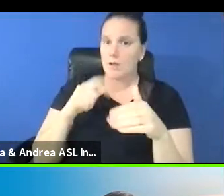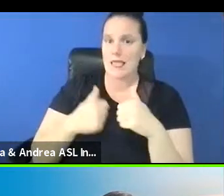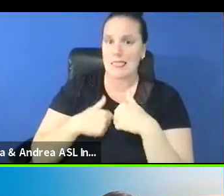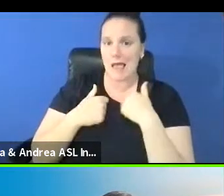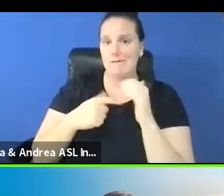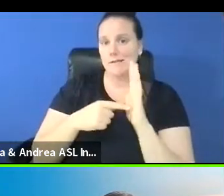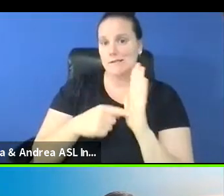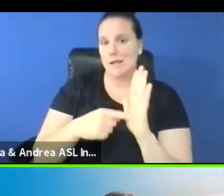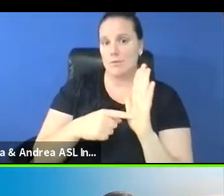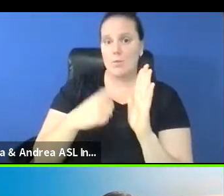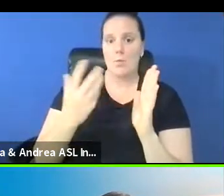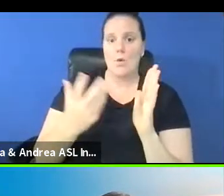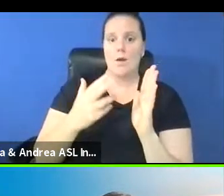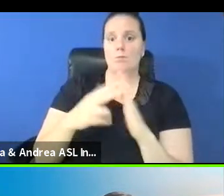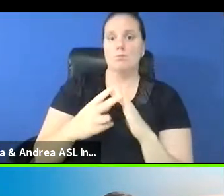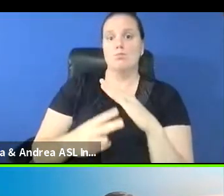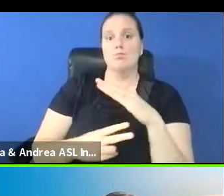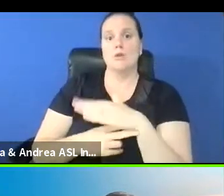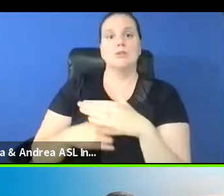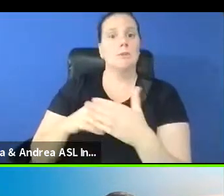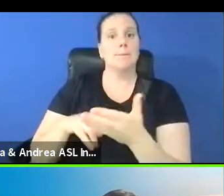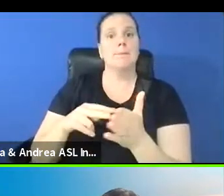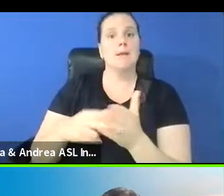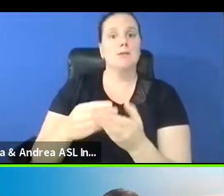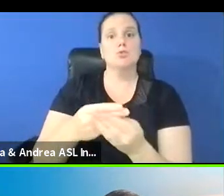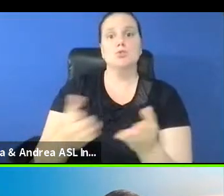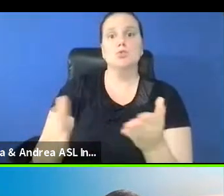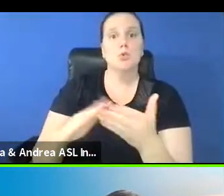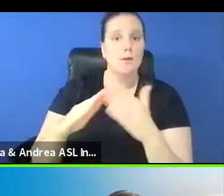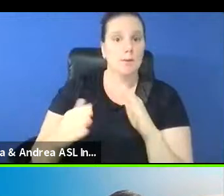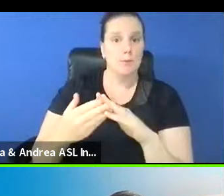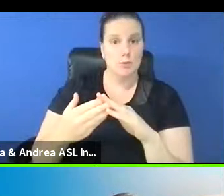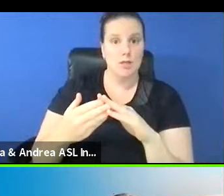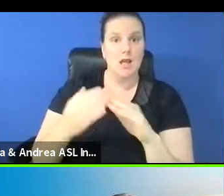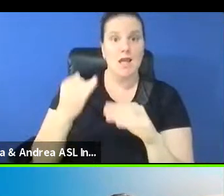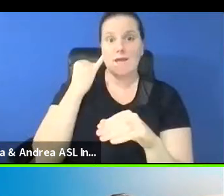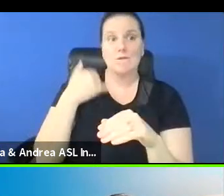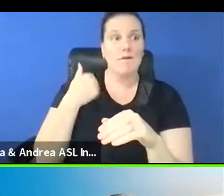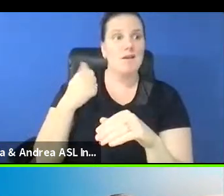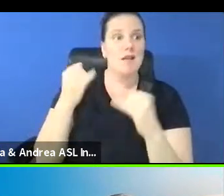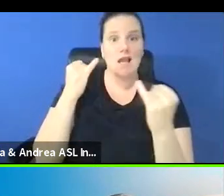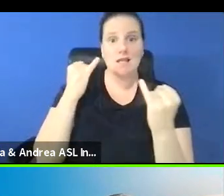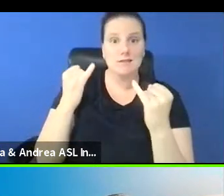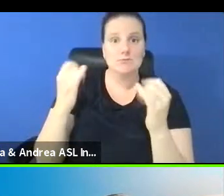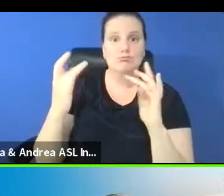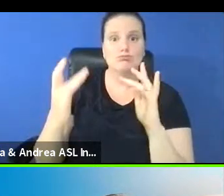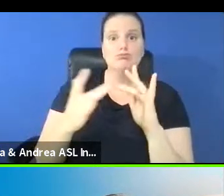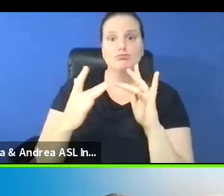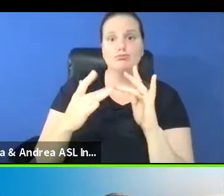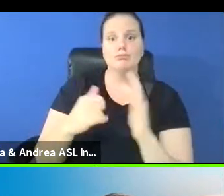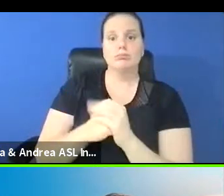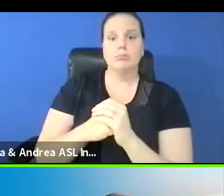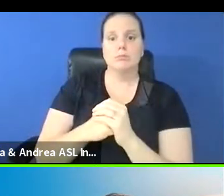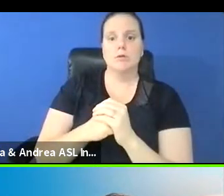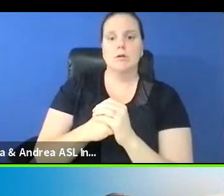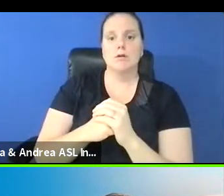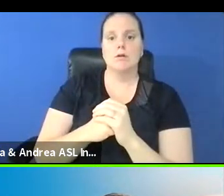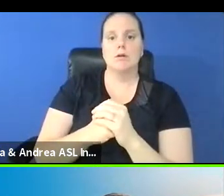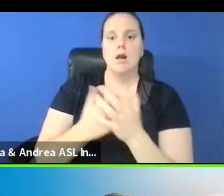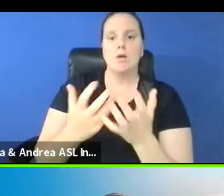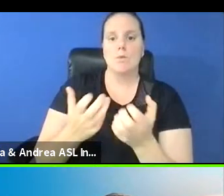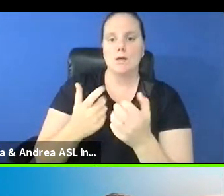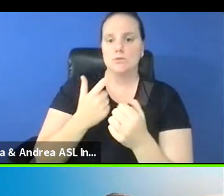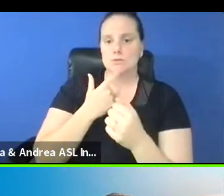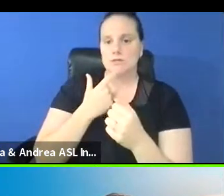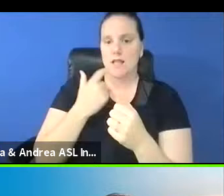examples of what this bridge means to our community. So if you have ideas, please reach out. And I just want to also